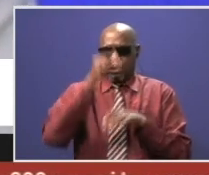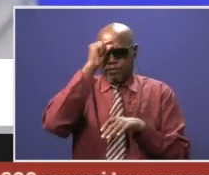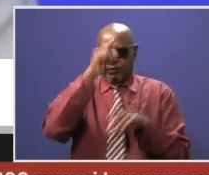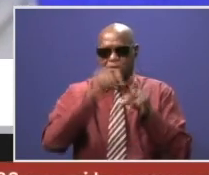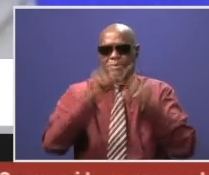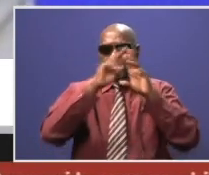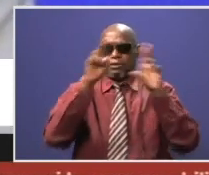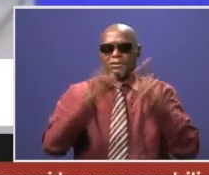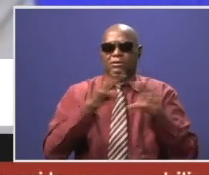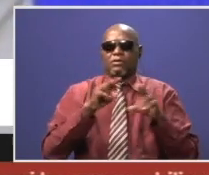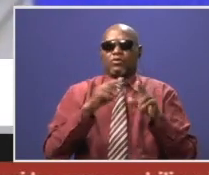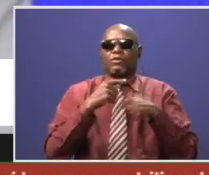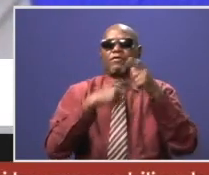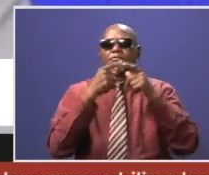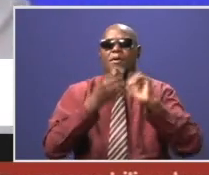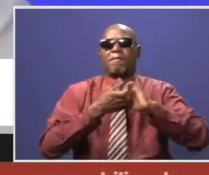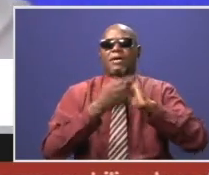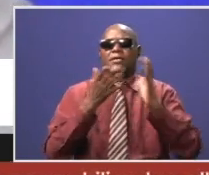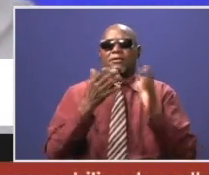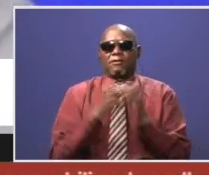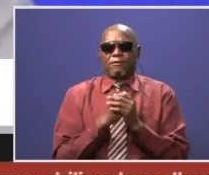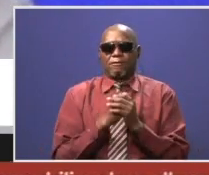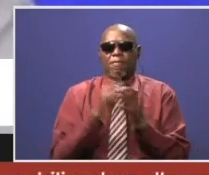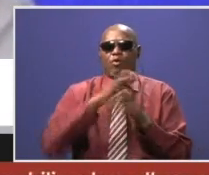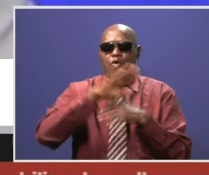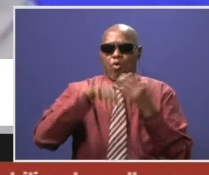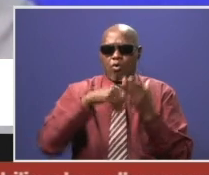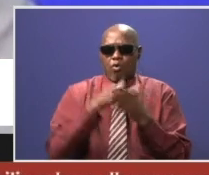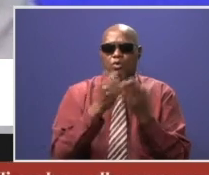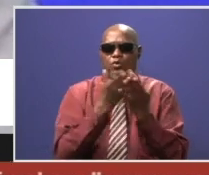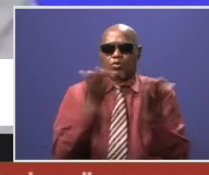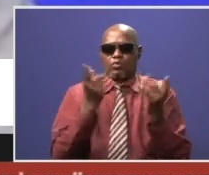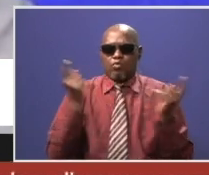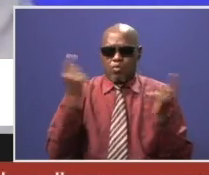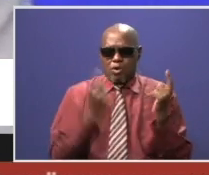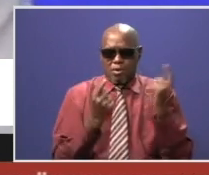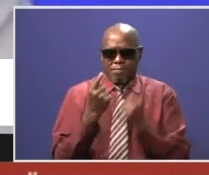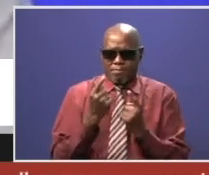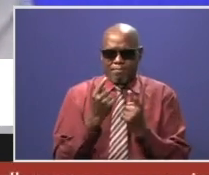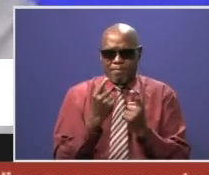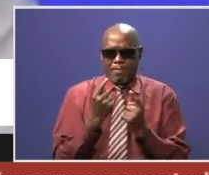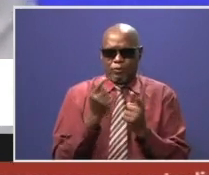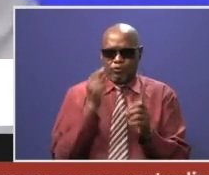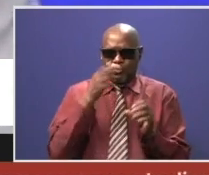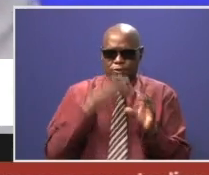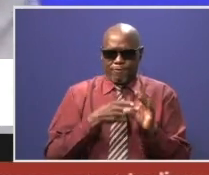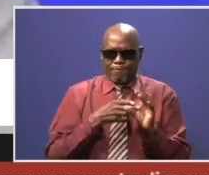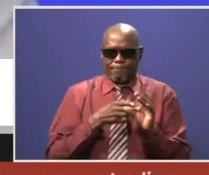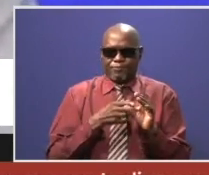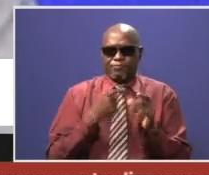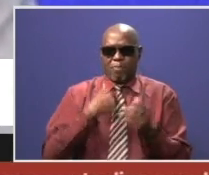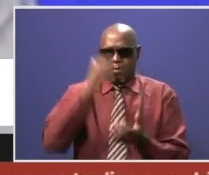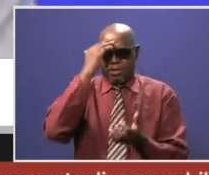international development partners, and I salute all those who came on board. I